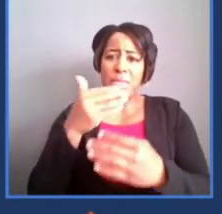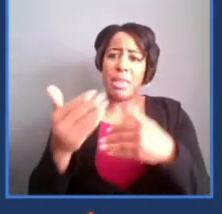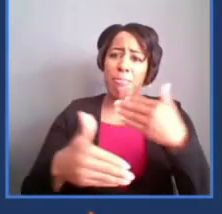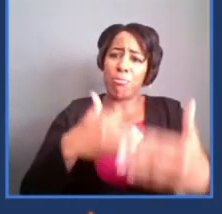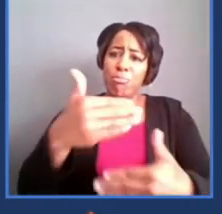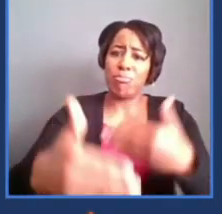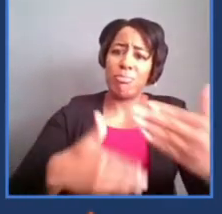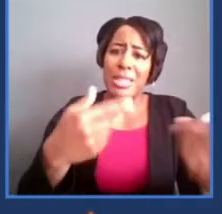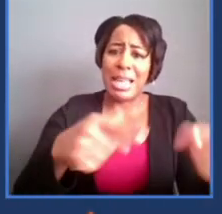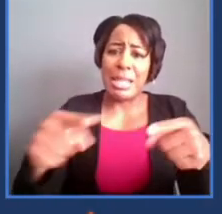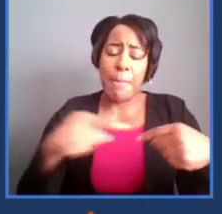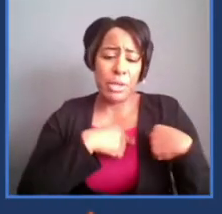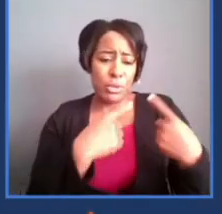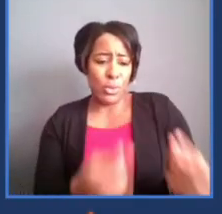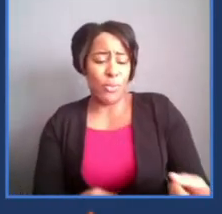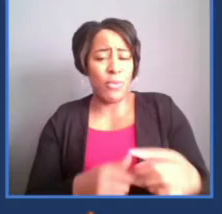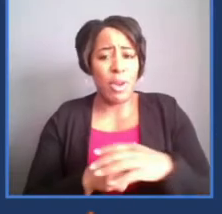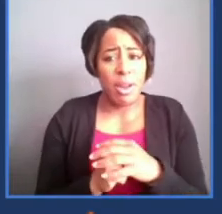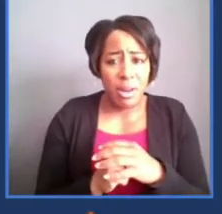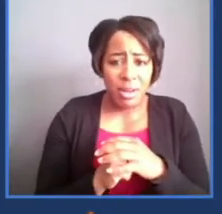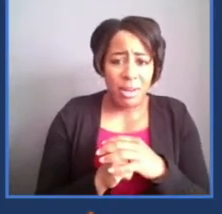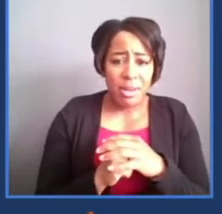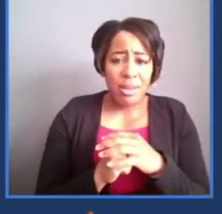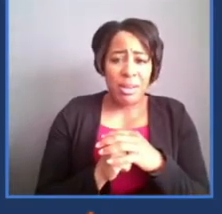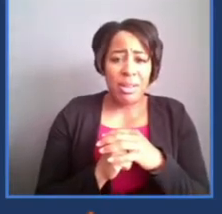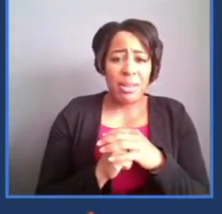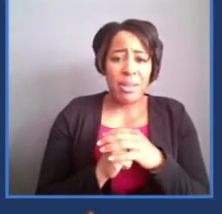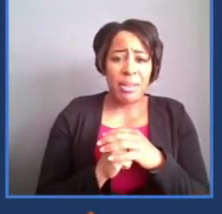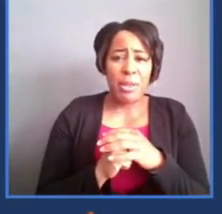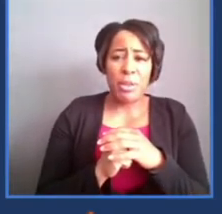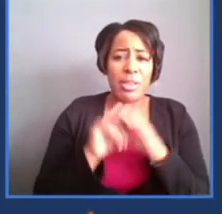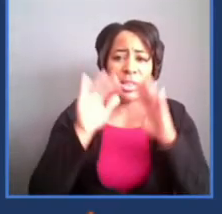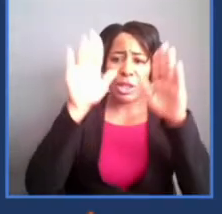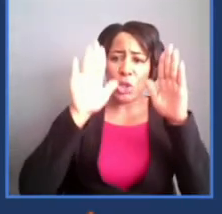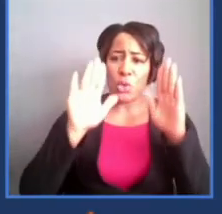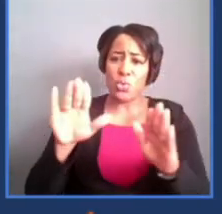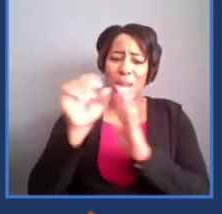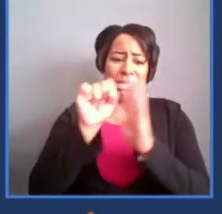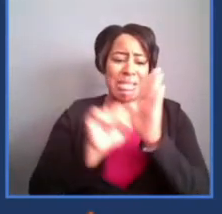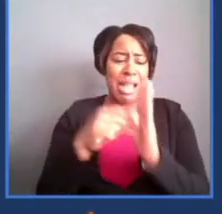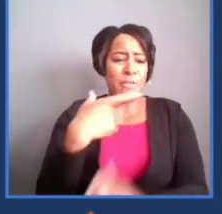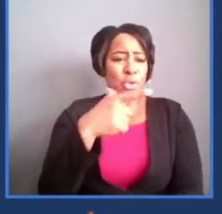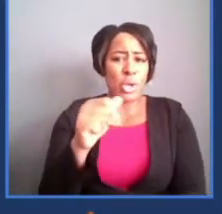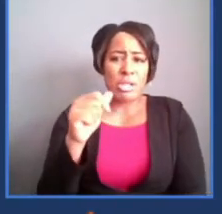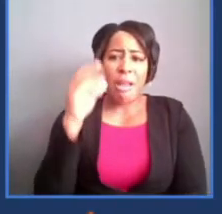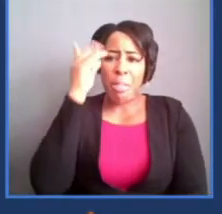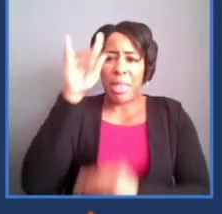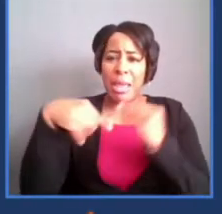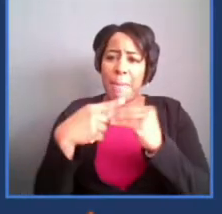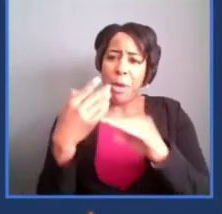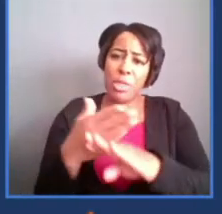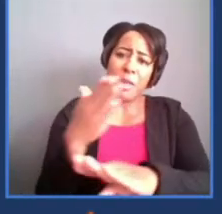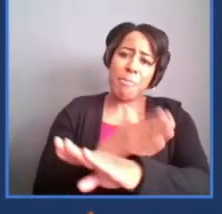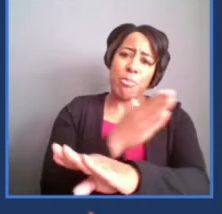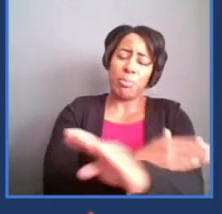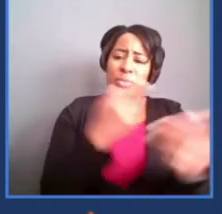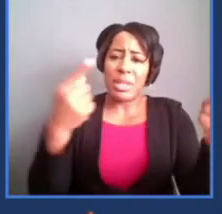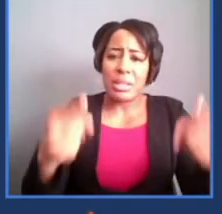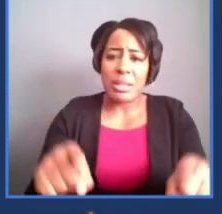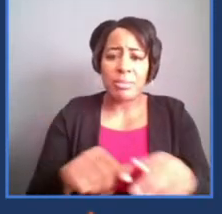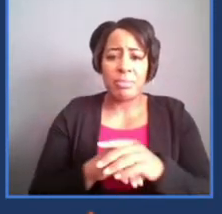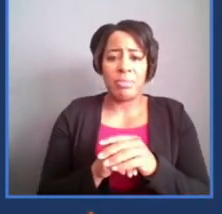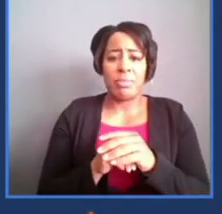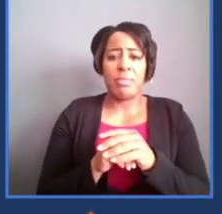Think about how far we've come in the great state of Georgia. Think about how far we've come in the American South.